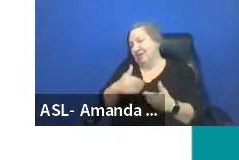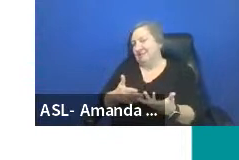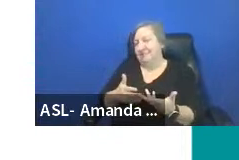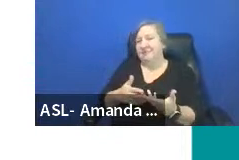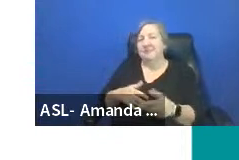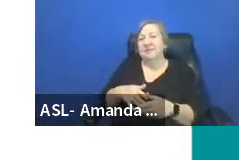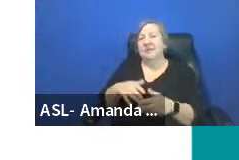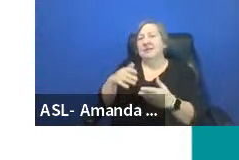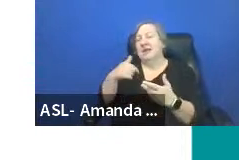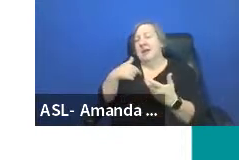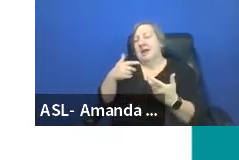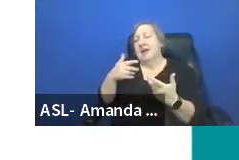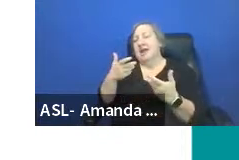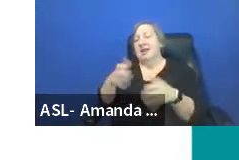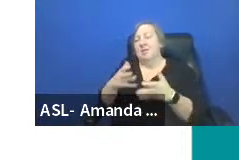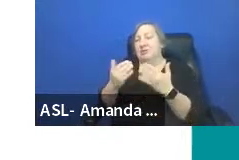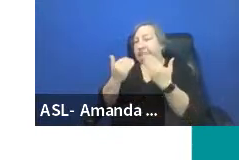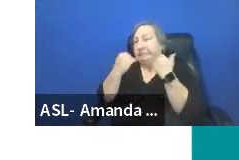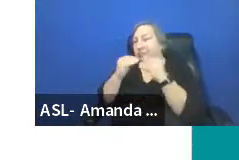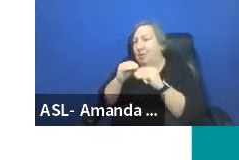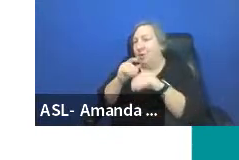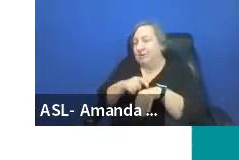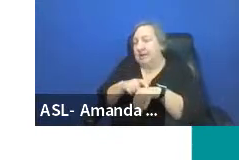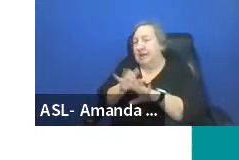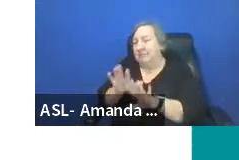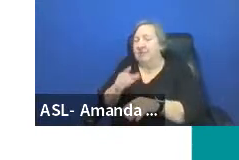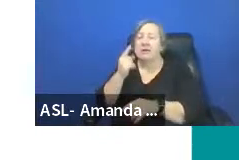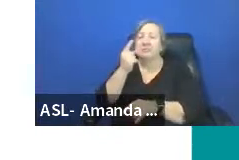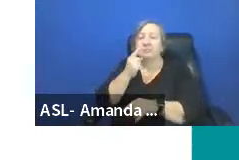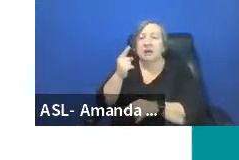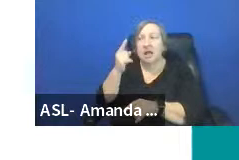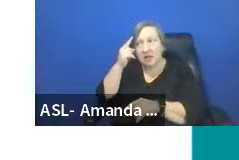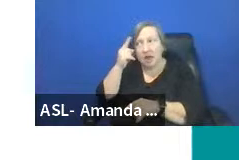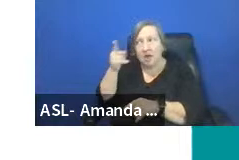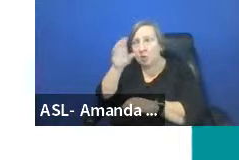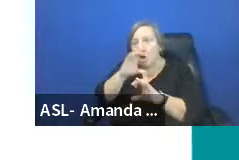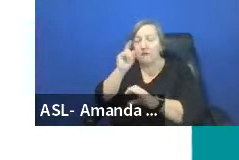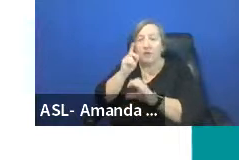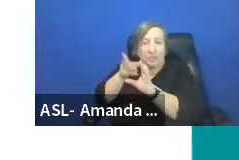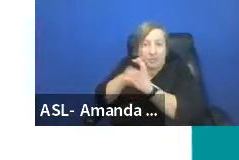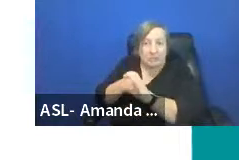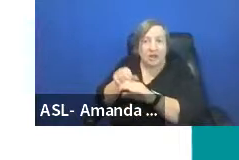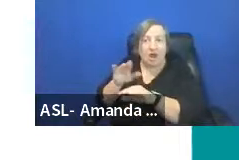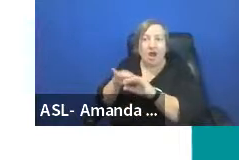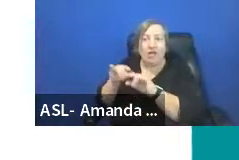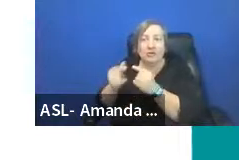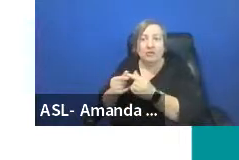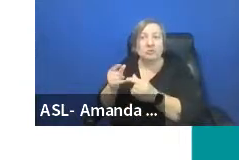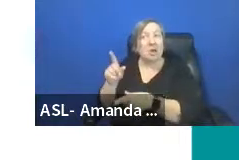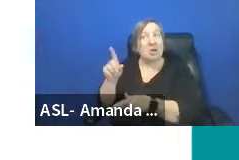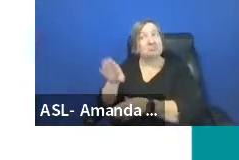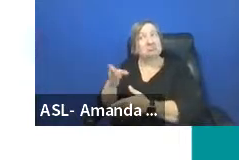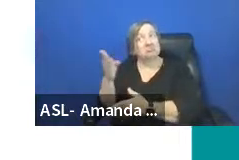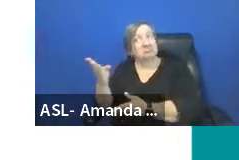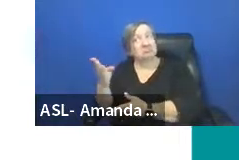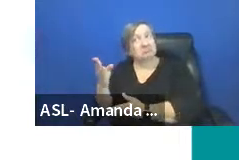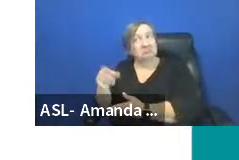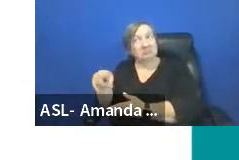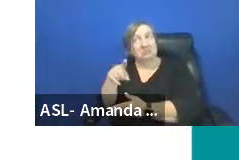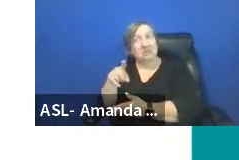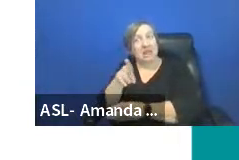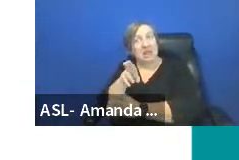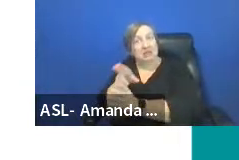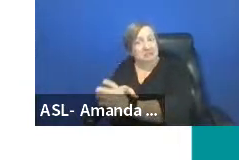I'll do that. I won't take any more time. I just wondered if, I thought you were looking for participation on this group. And so I was going to suggest to them that